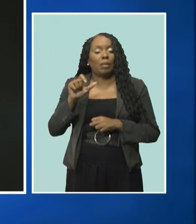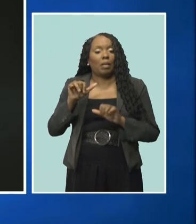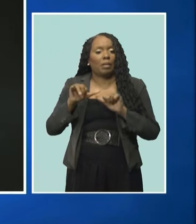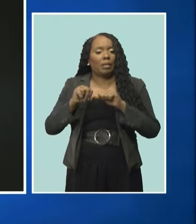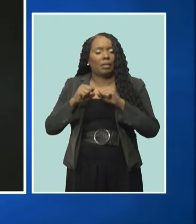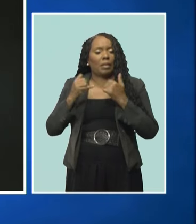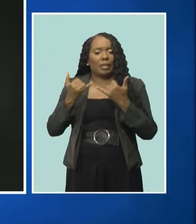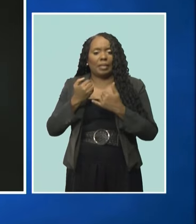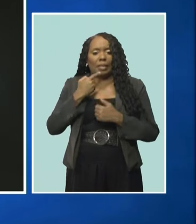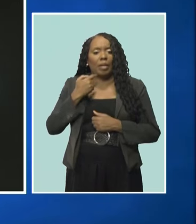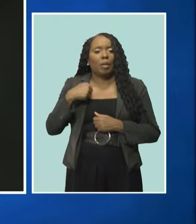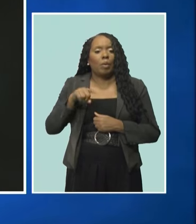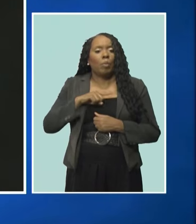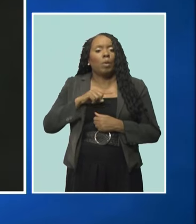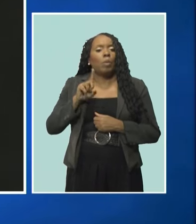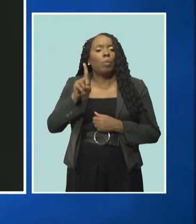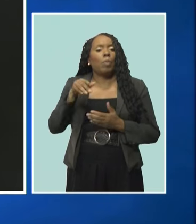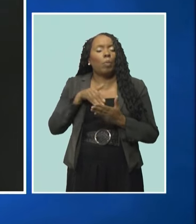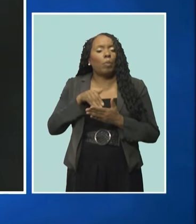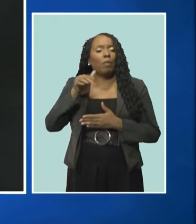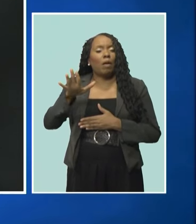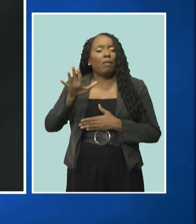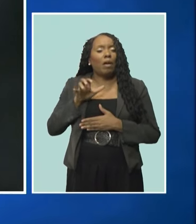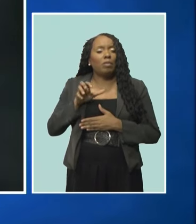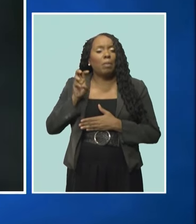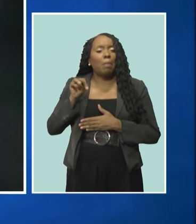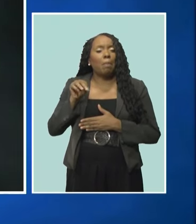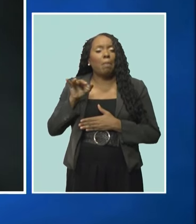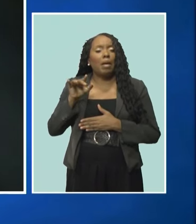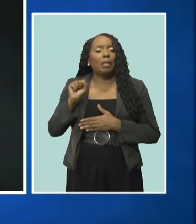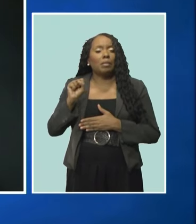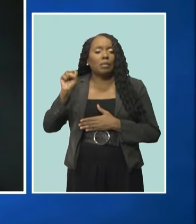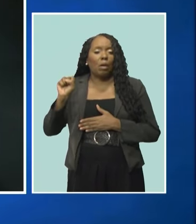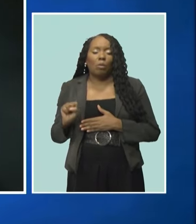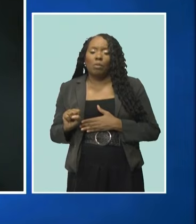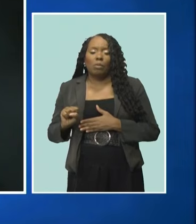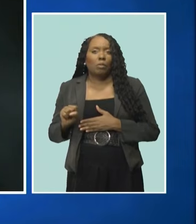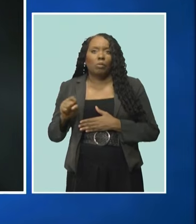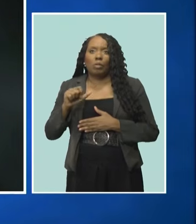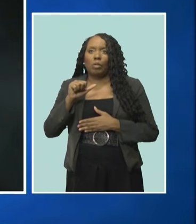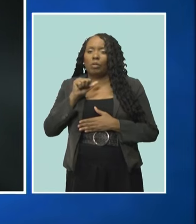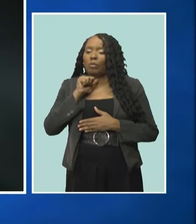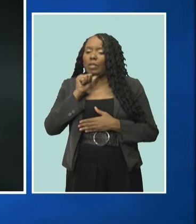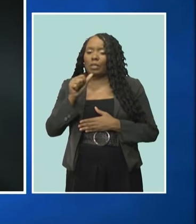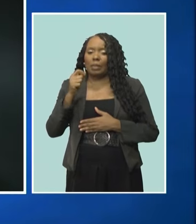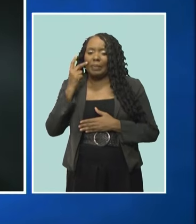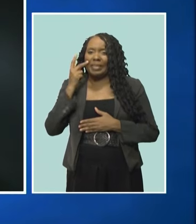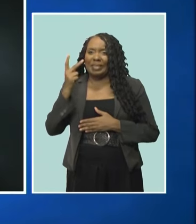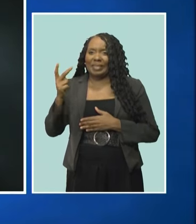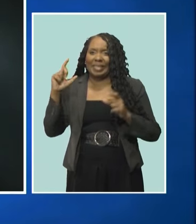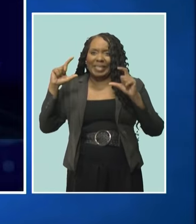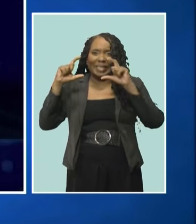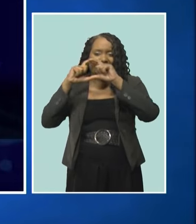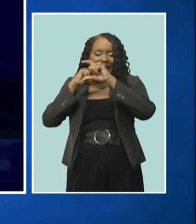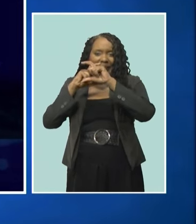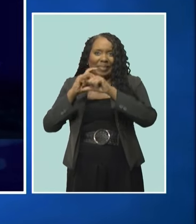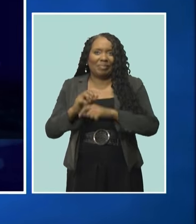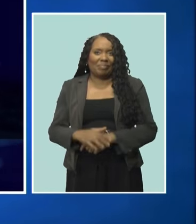is 1,500 miles south of the path, so we were not able to see anything here.